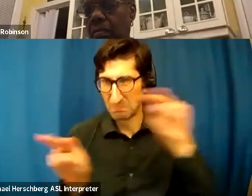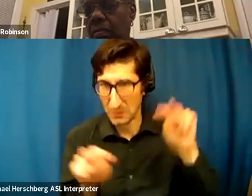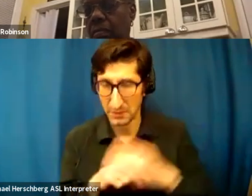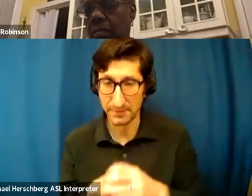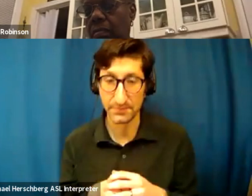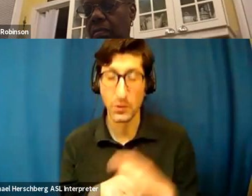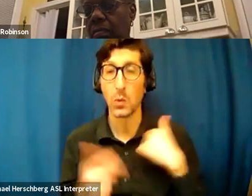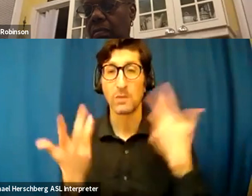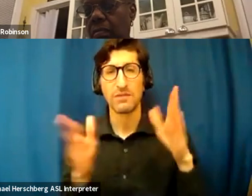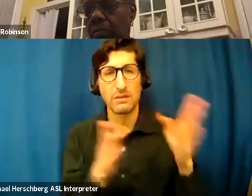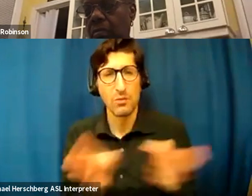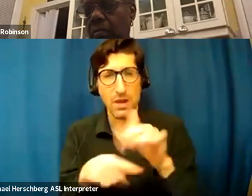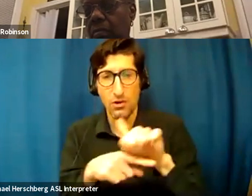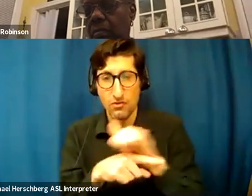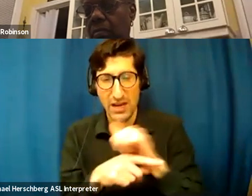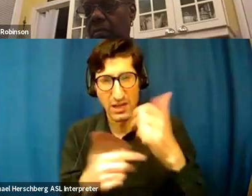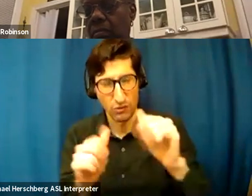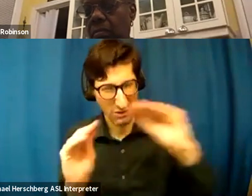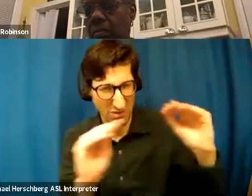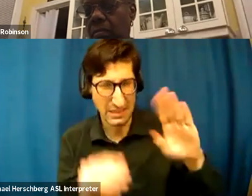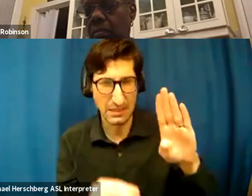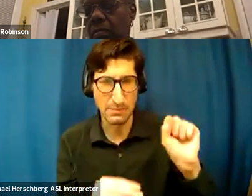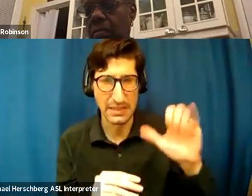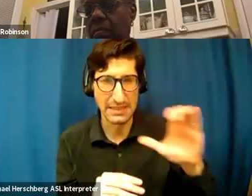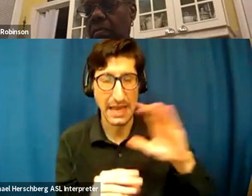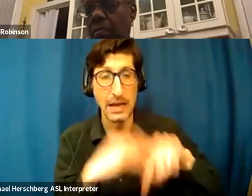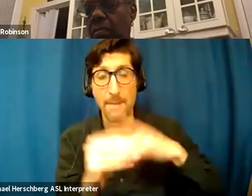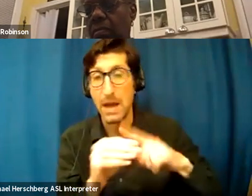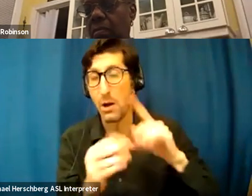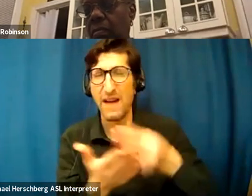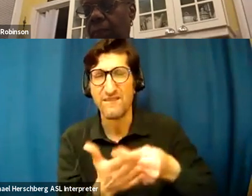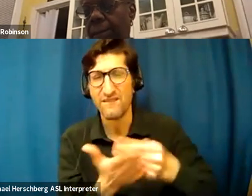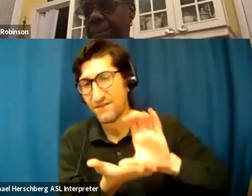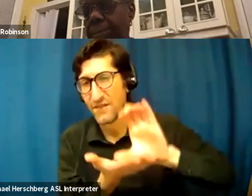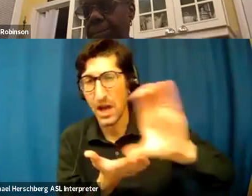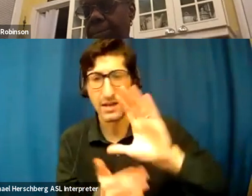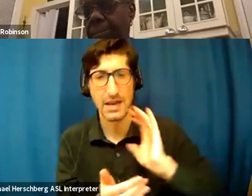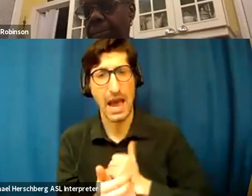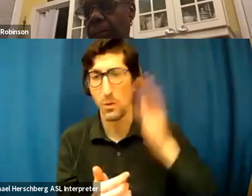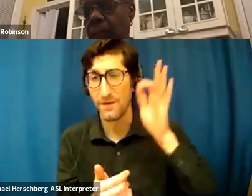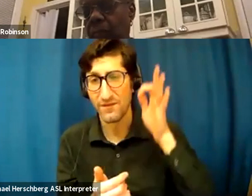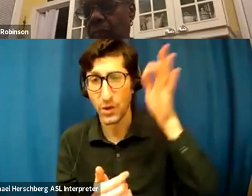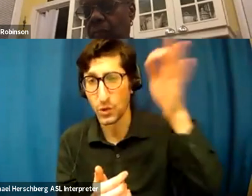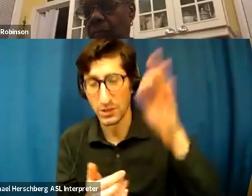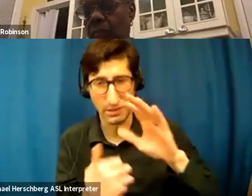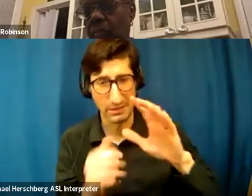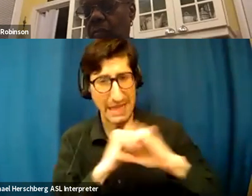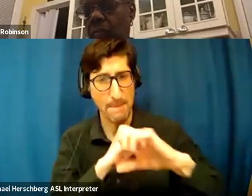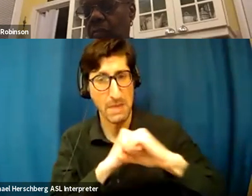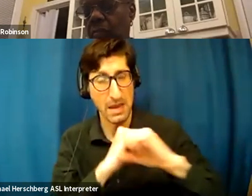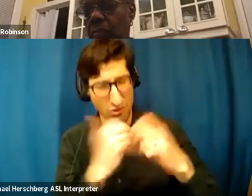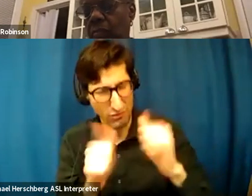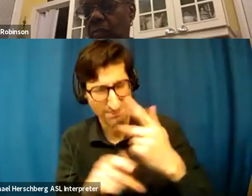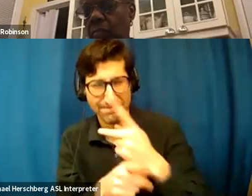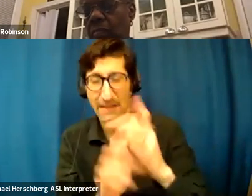We prepared a training to educate BSAC on the progress of a Fund Our Future campaign to think about how we can best